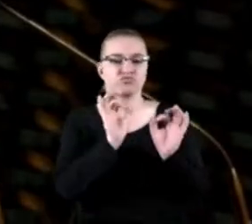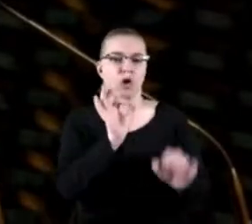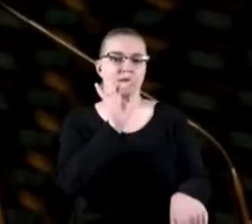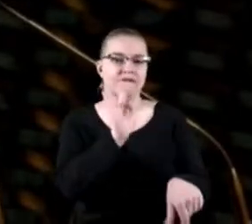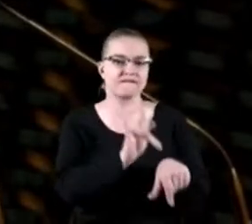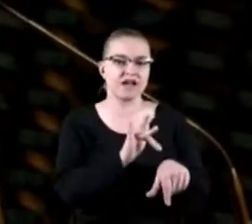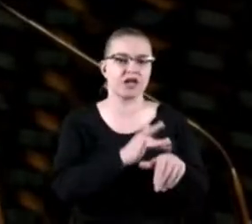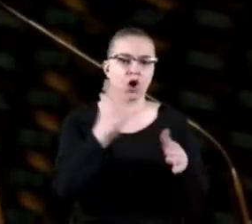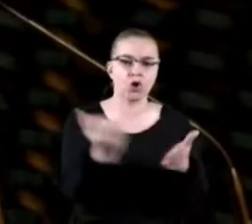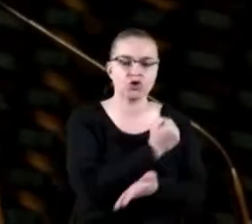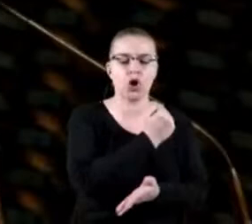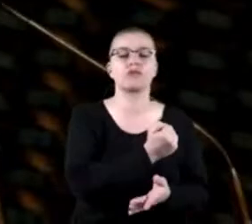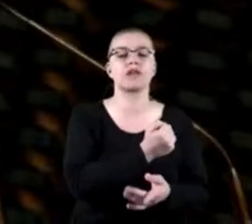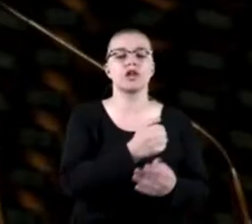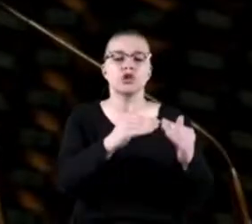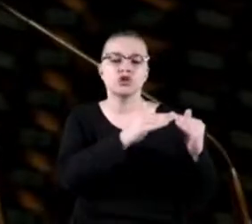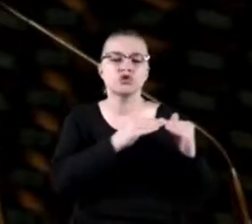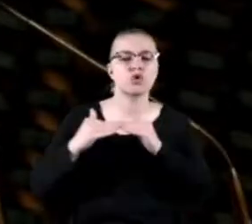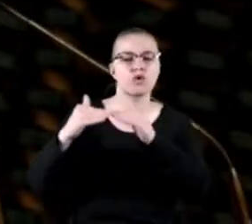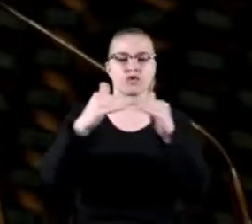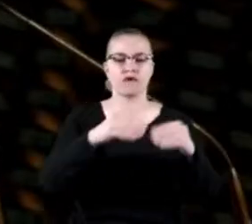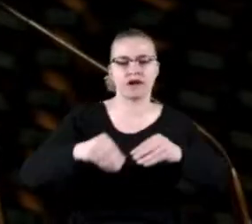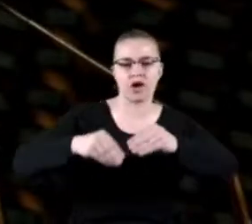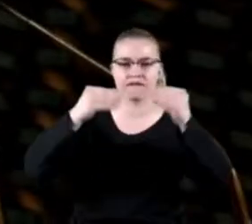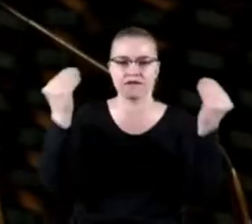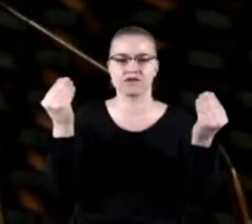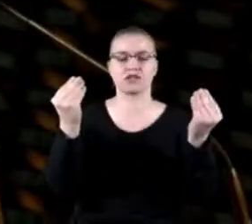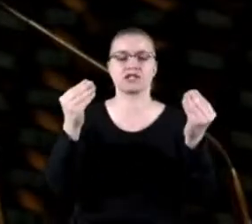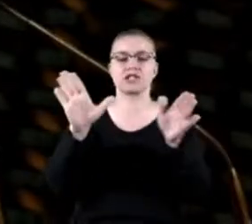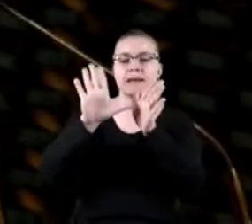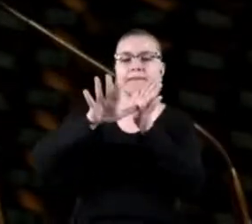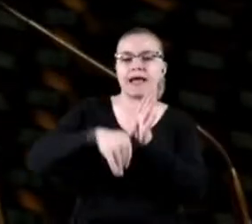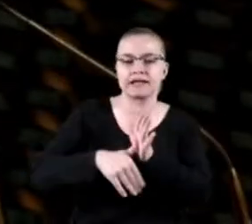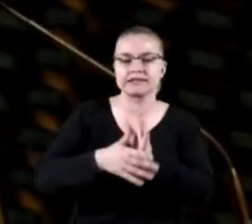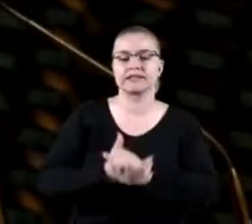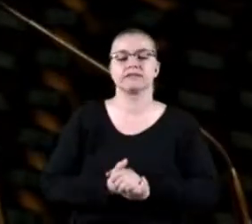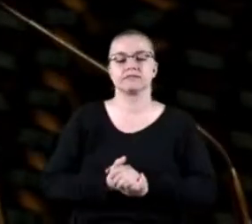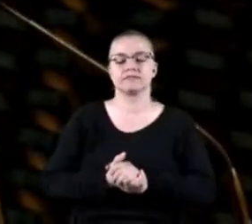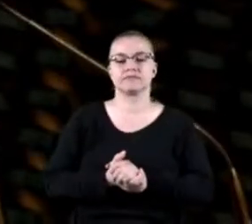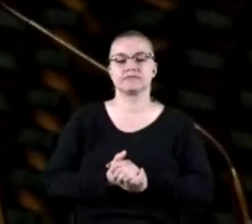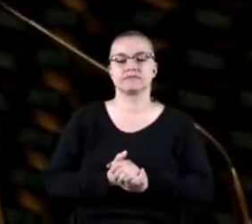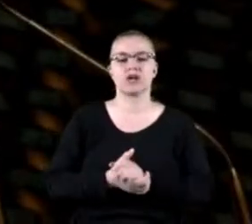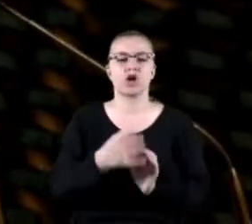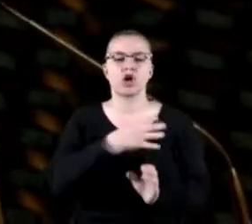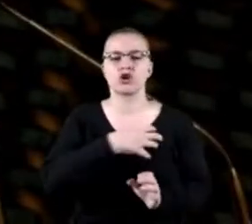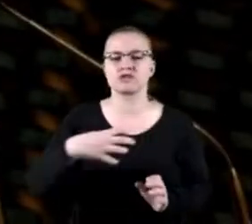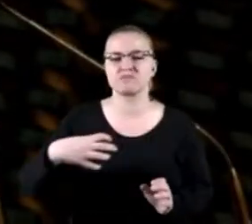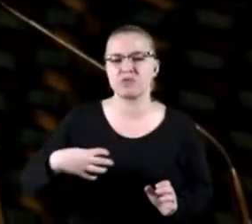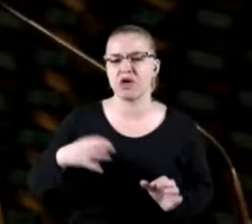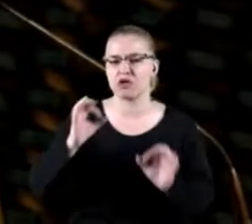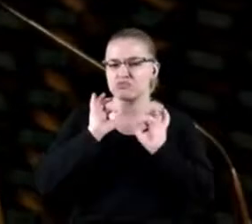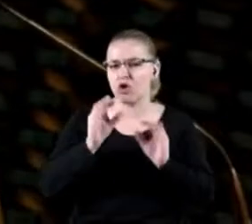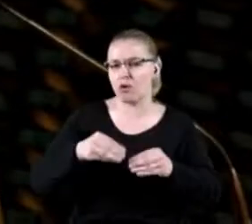achieve good results in terms of sustainable development.